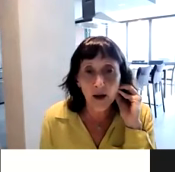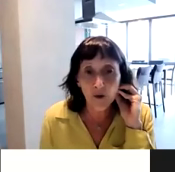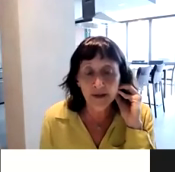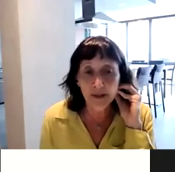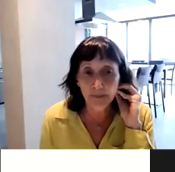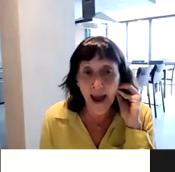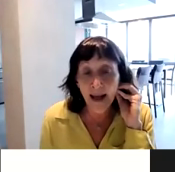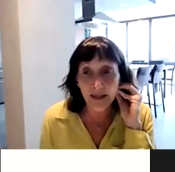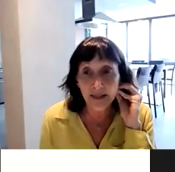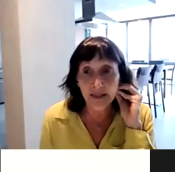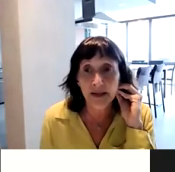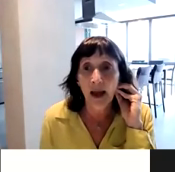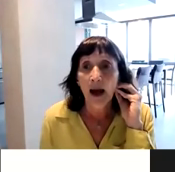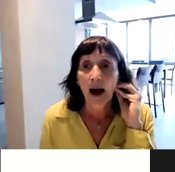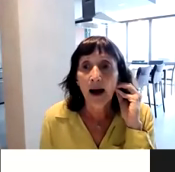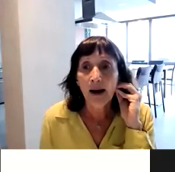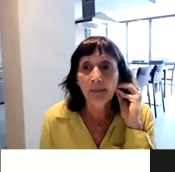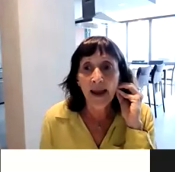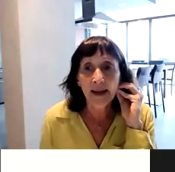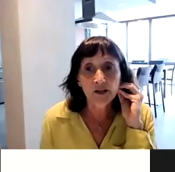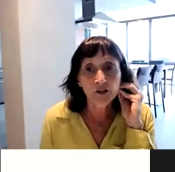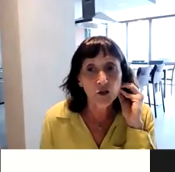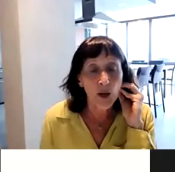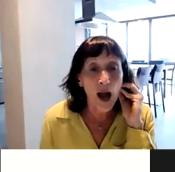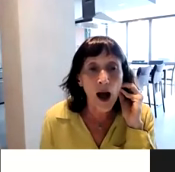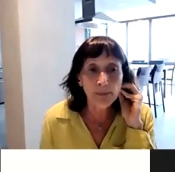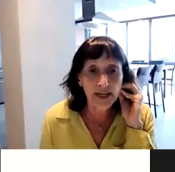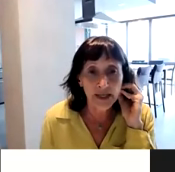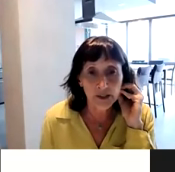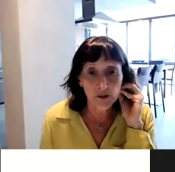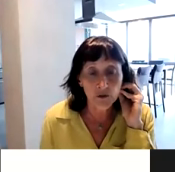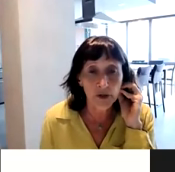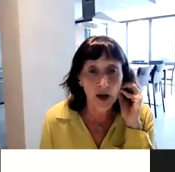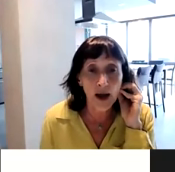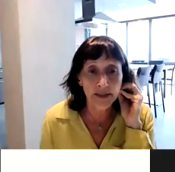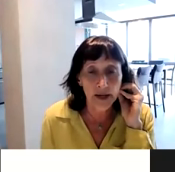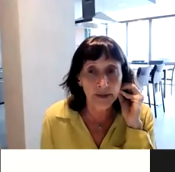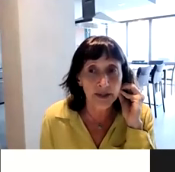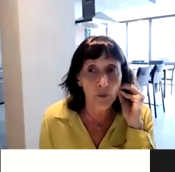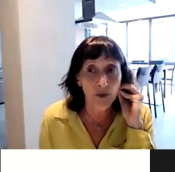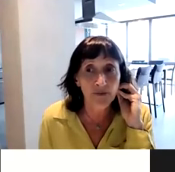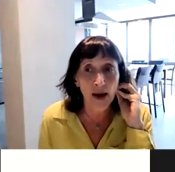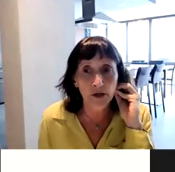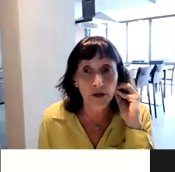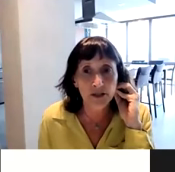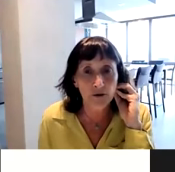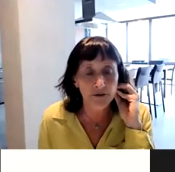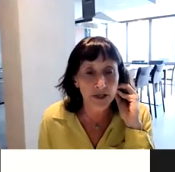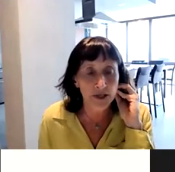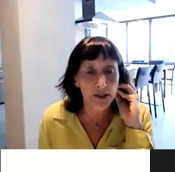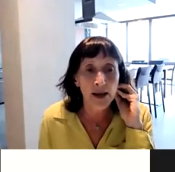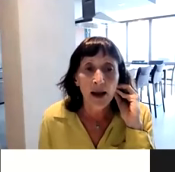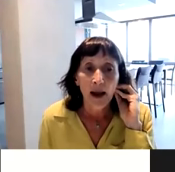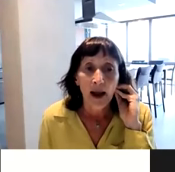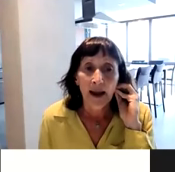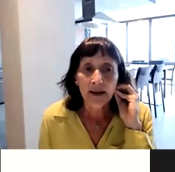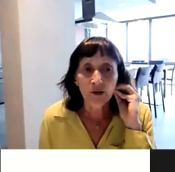in a healthy balance and to accommodate to the context that we find ourselves